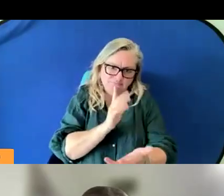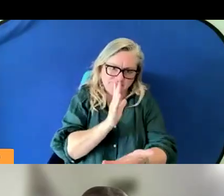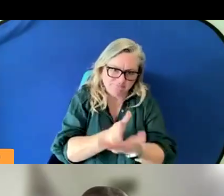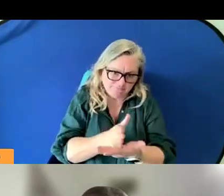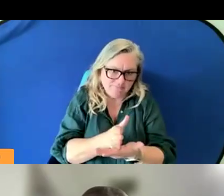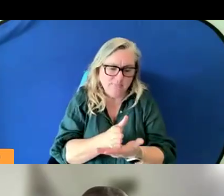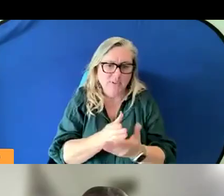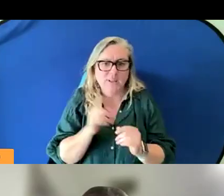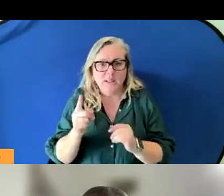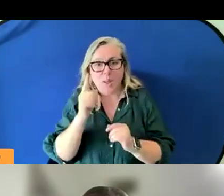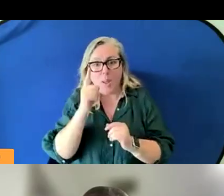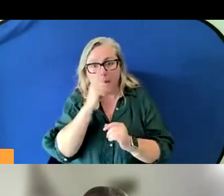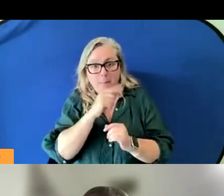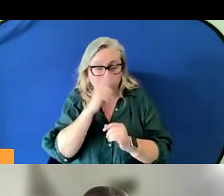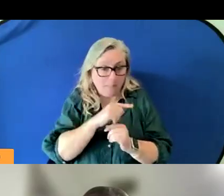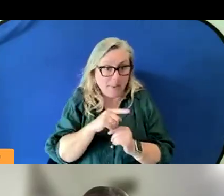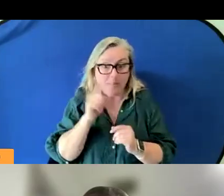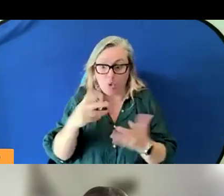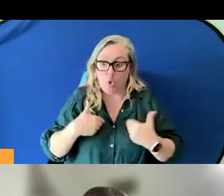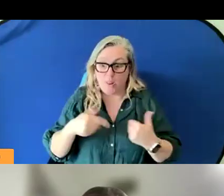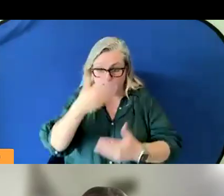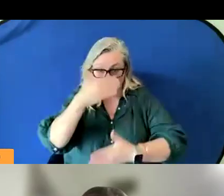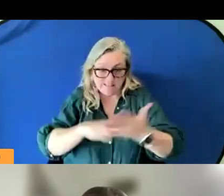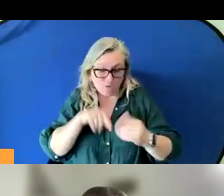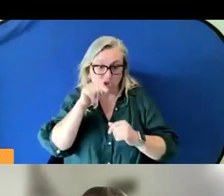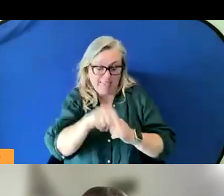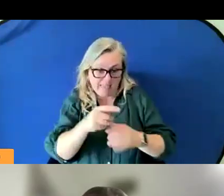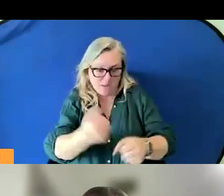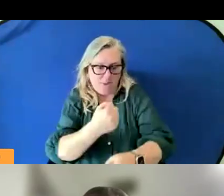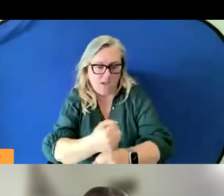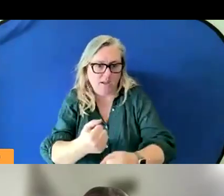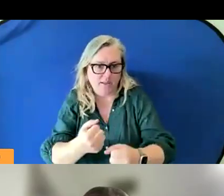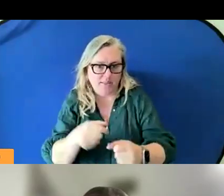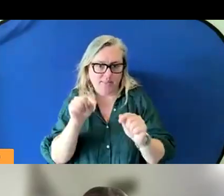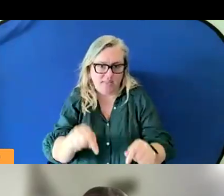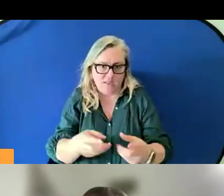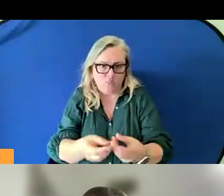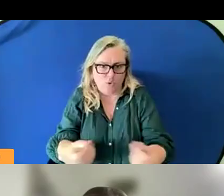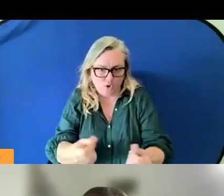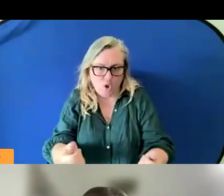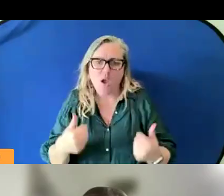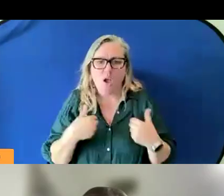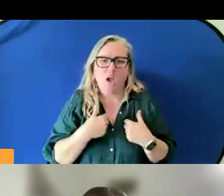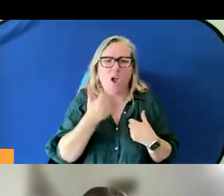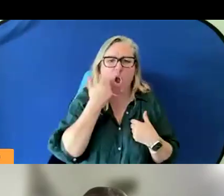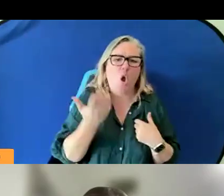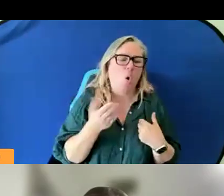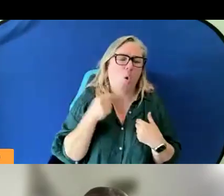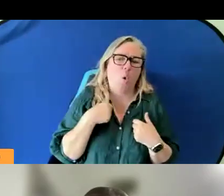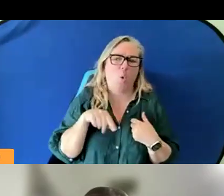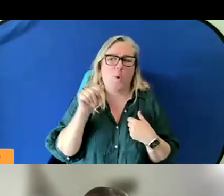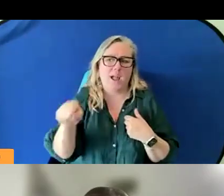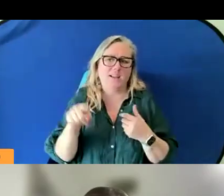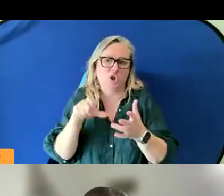people who've lived it are shaping the work. On a personal level, I will always reach for a co-designed resource myself before